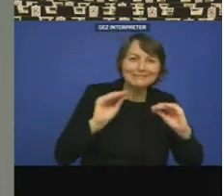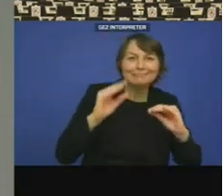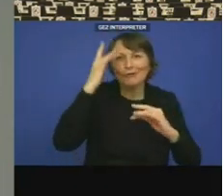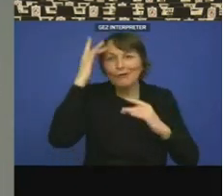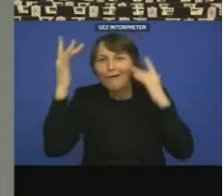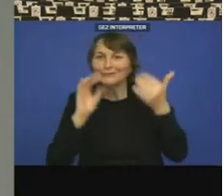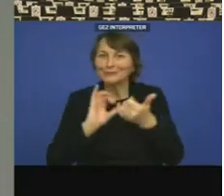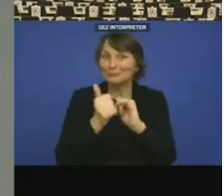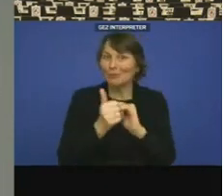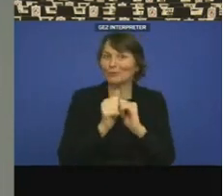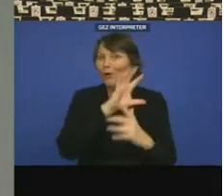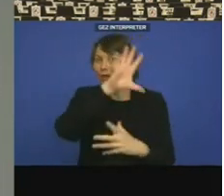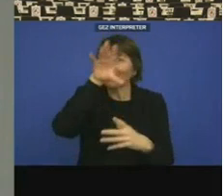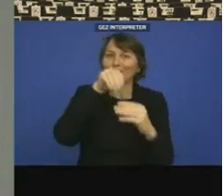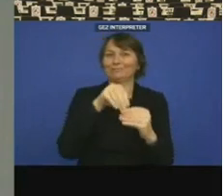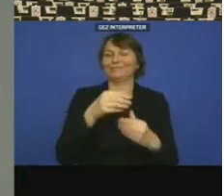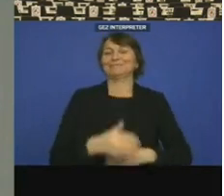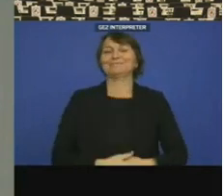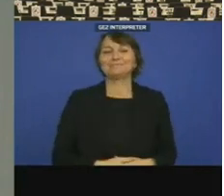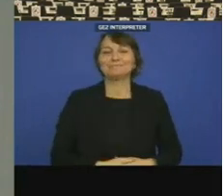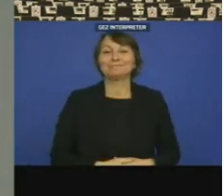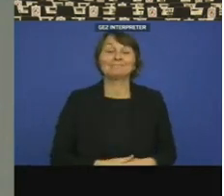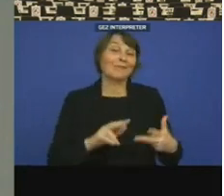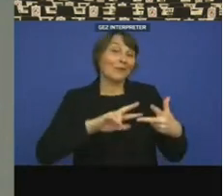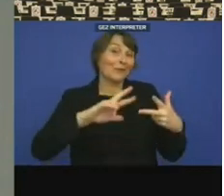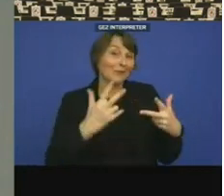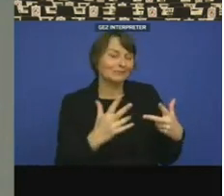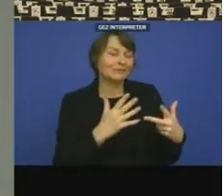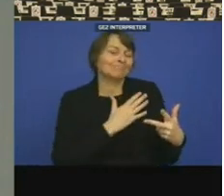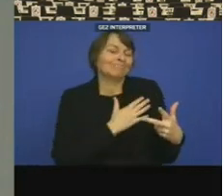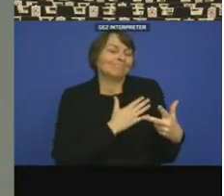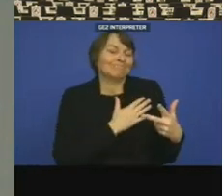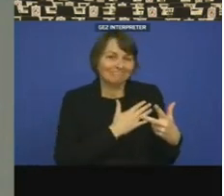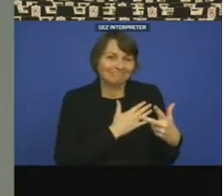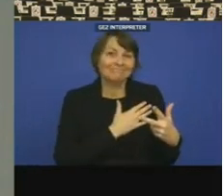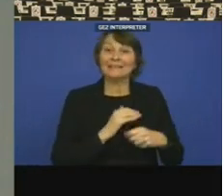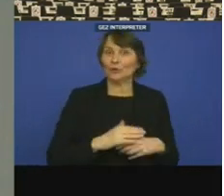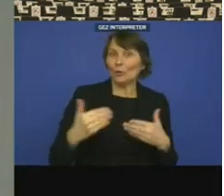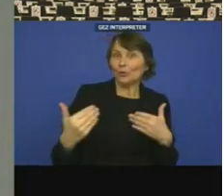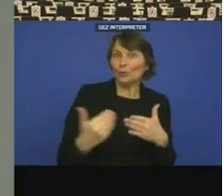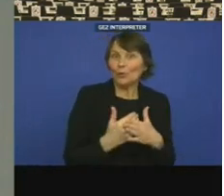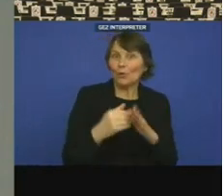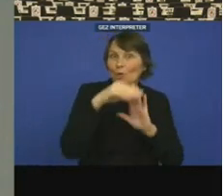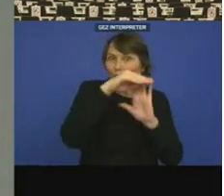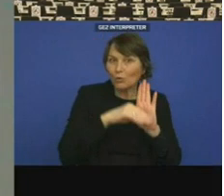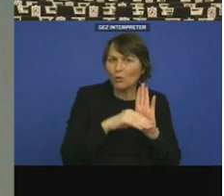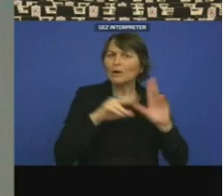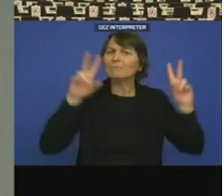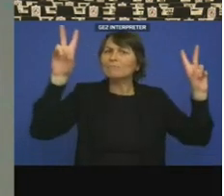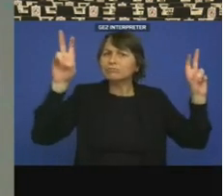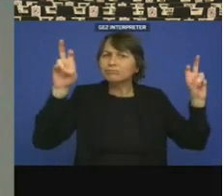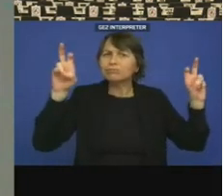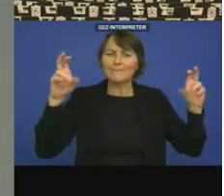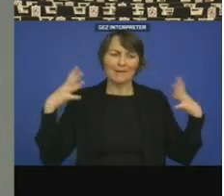of course, something very close to my heart, we are advancing with our new initiative, Healthy Lifestyle for All.